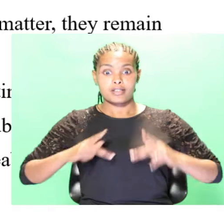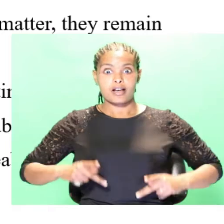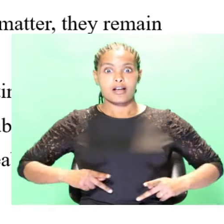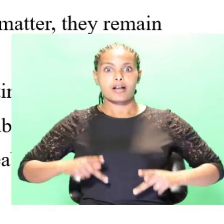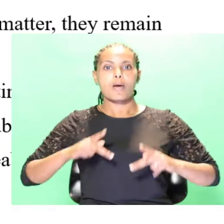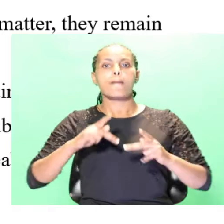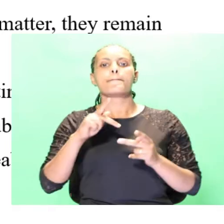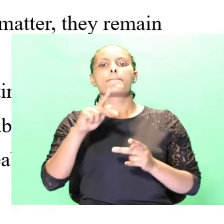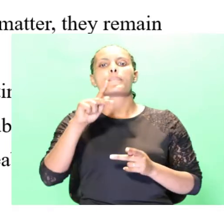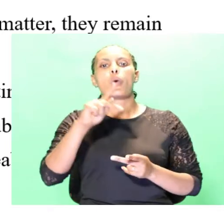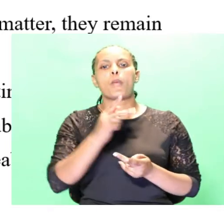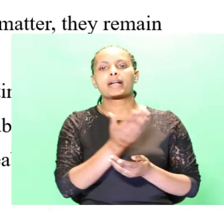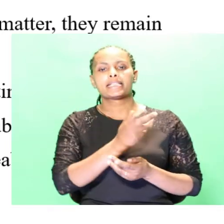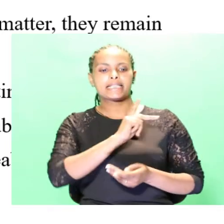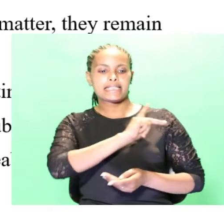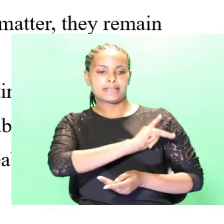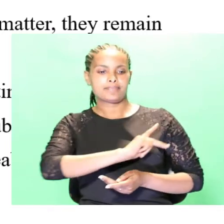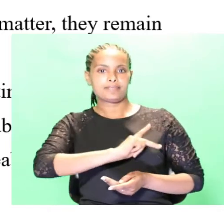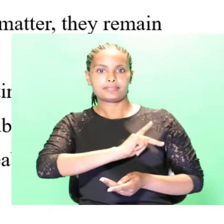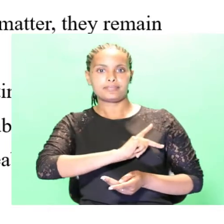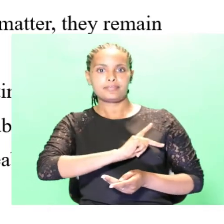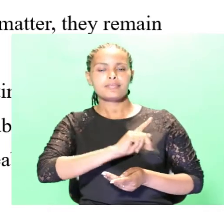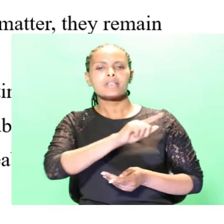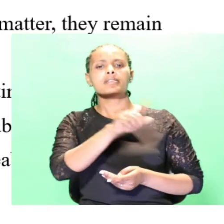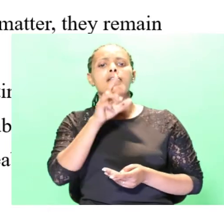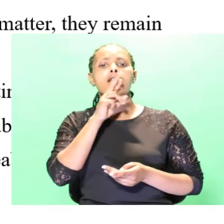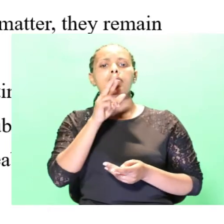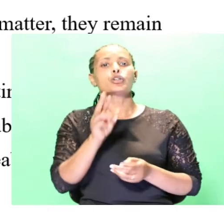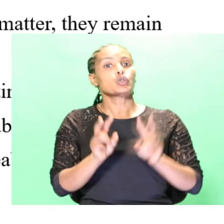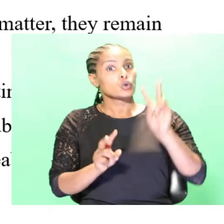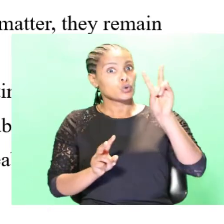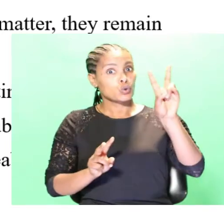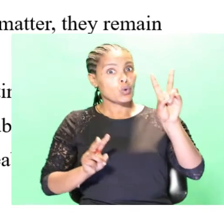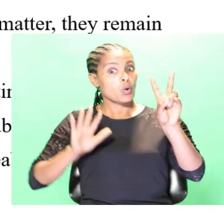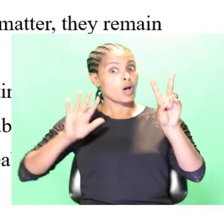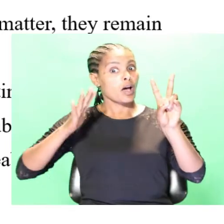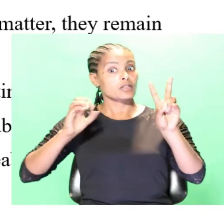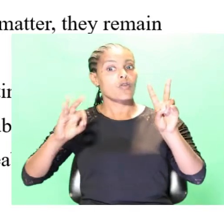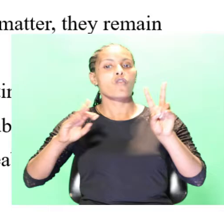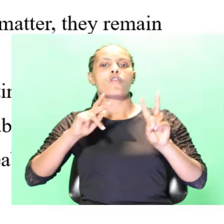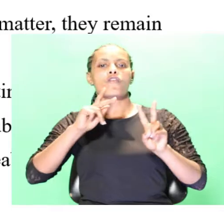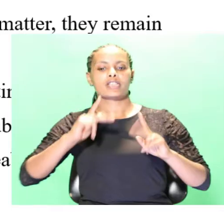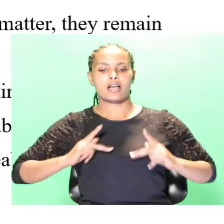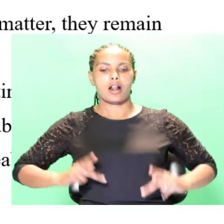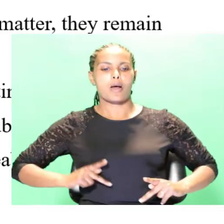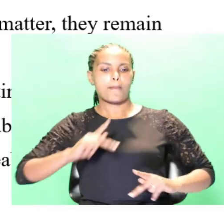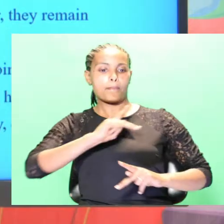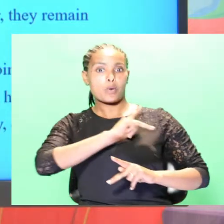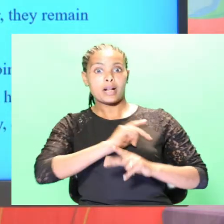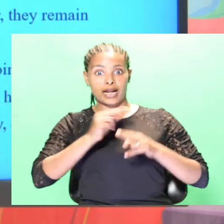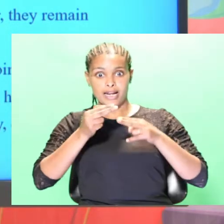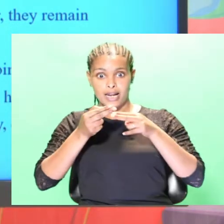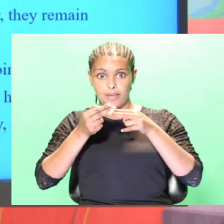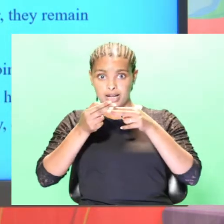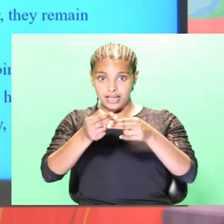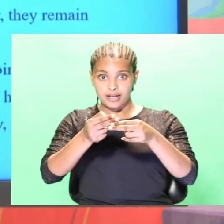Physical properties. There are two kinds of physical properties,